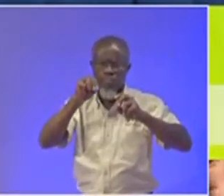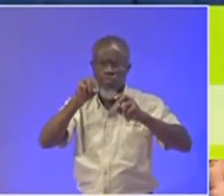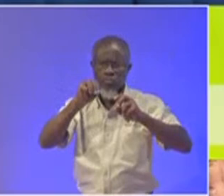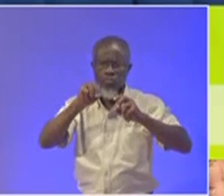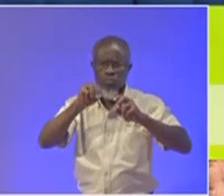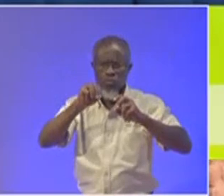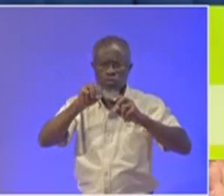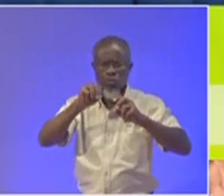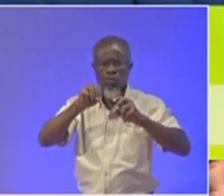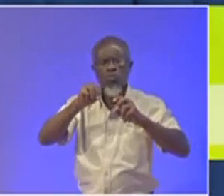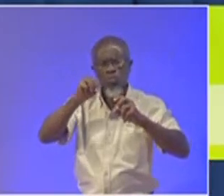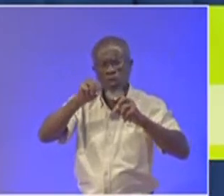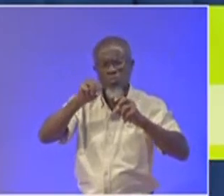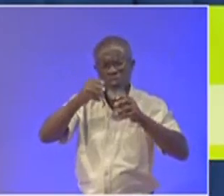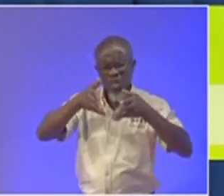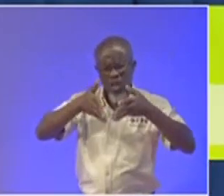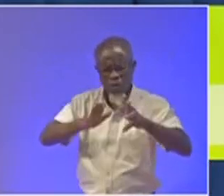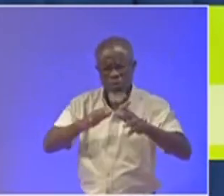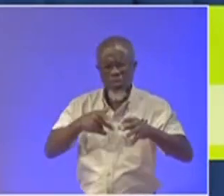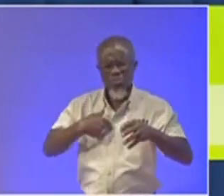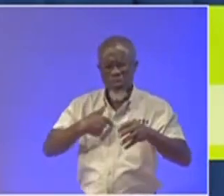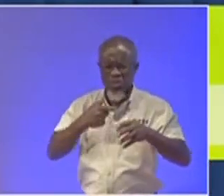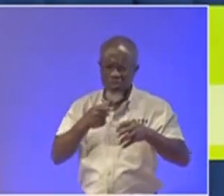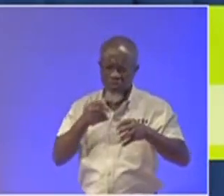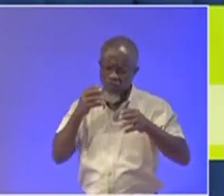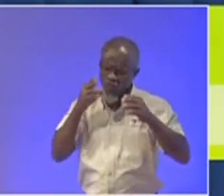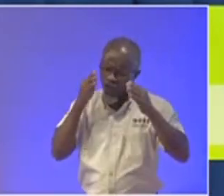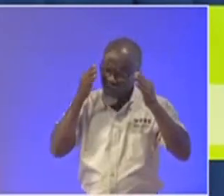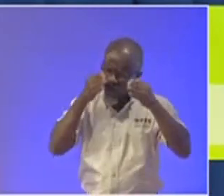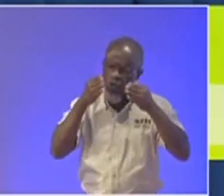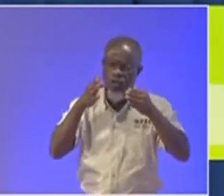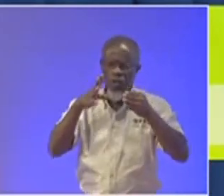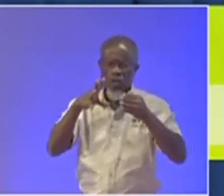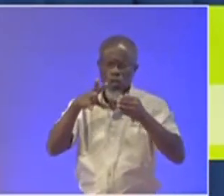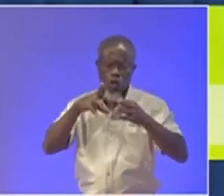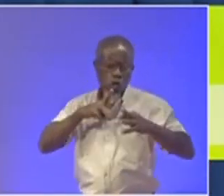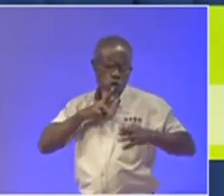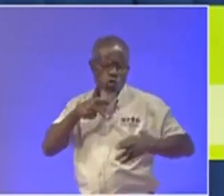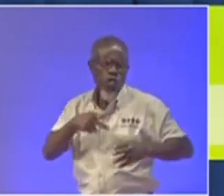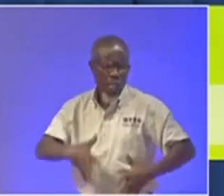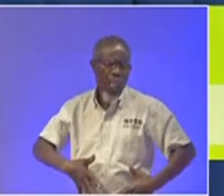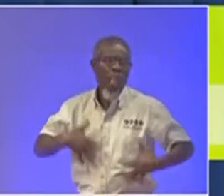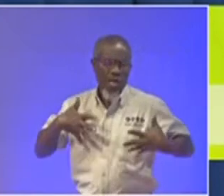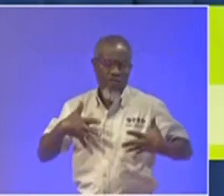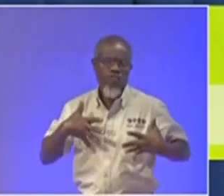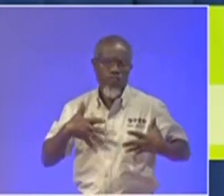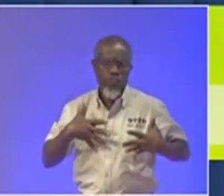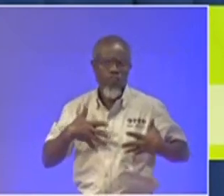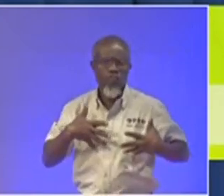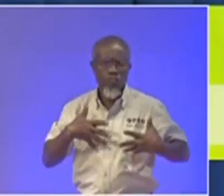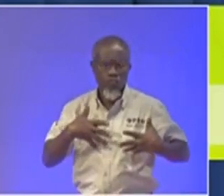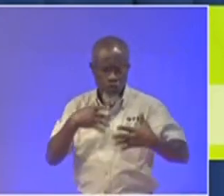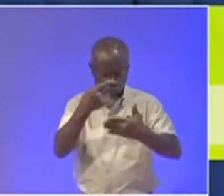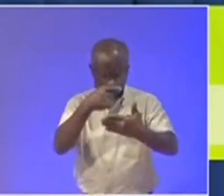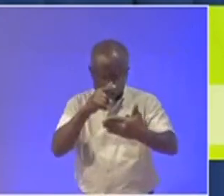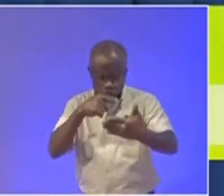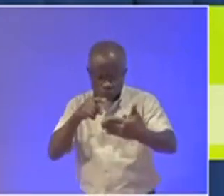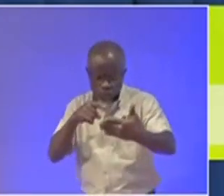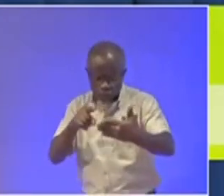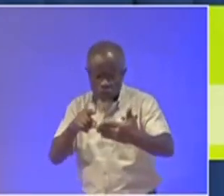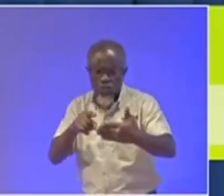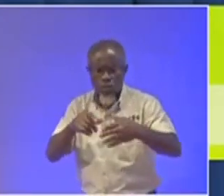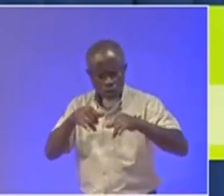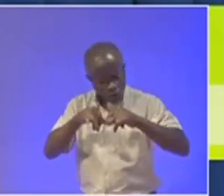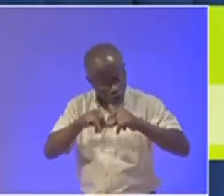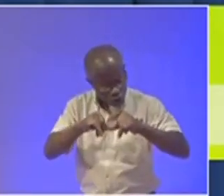real life and application. So authentic learning, yes. Authentic assessment, your continuous